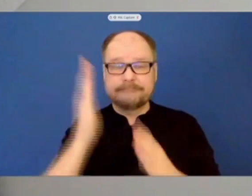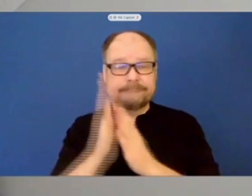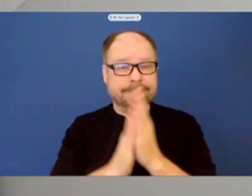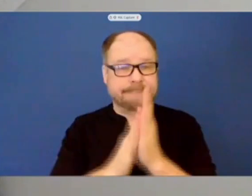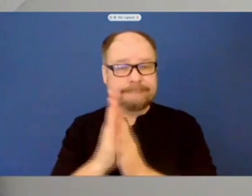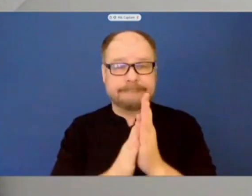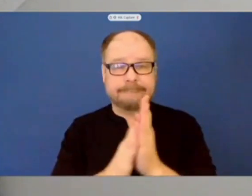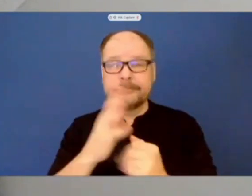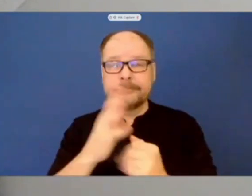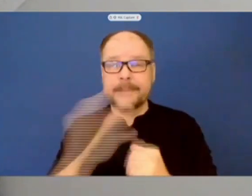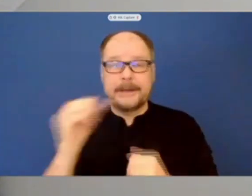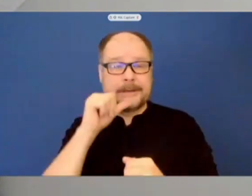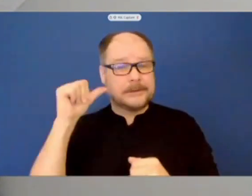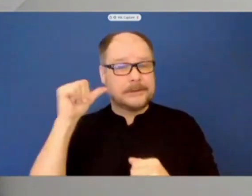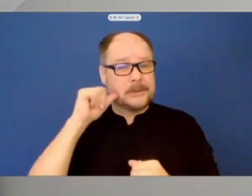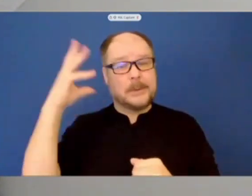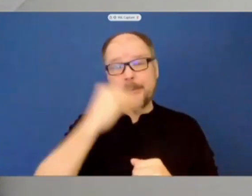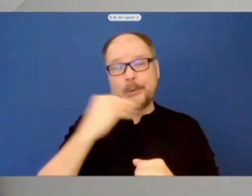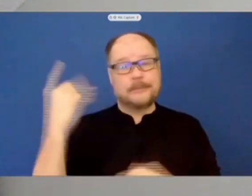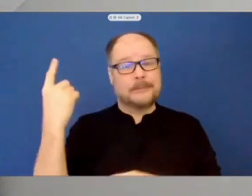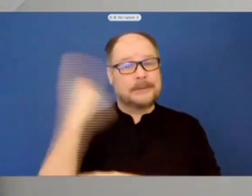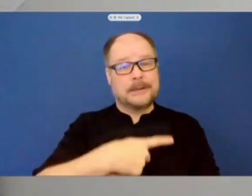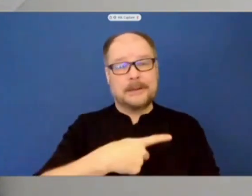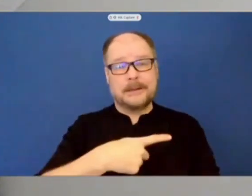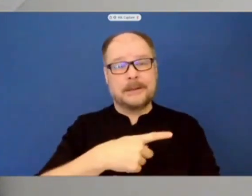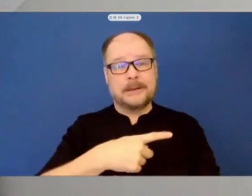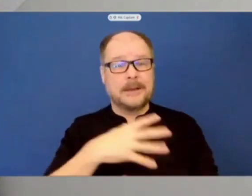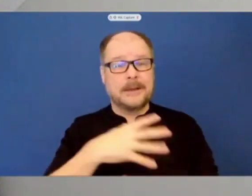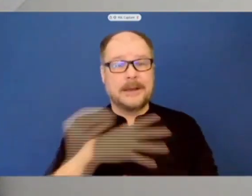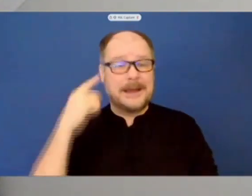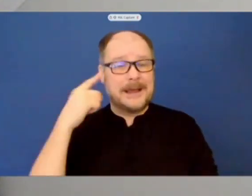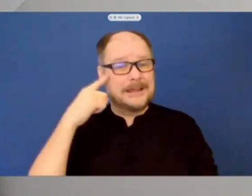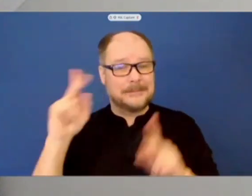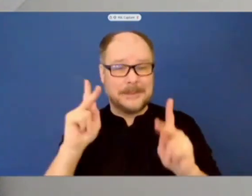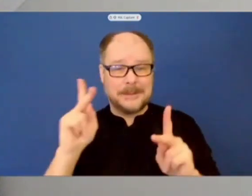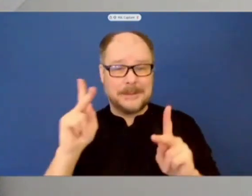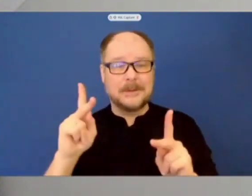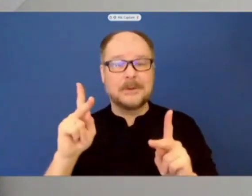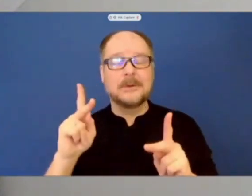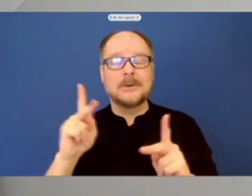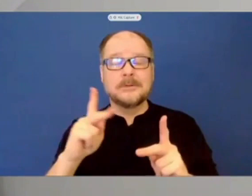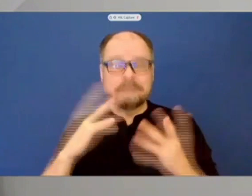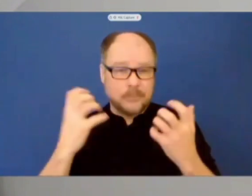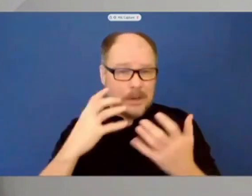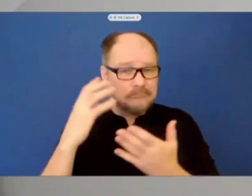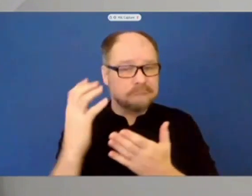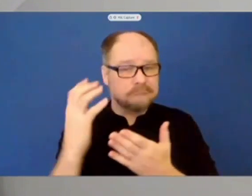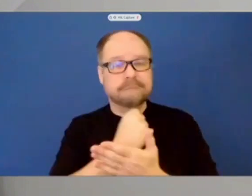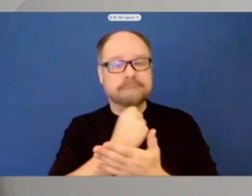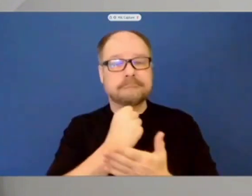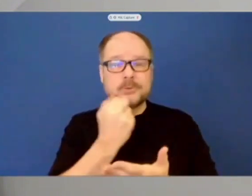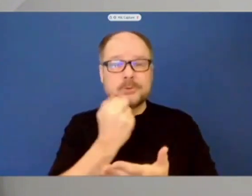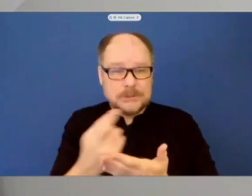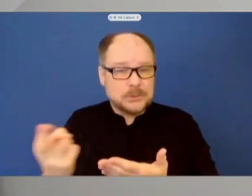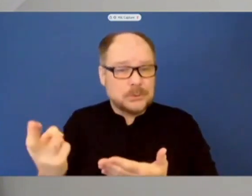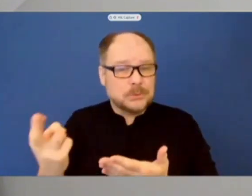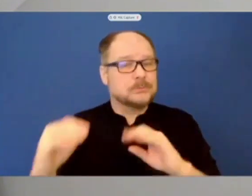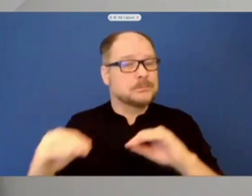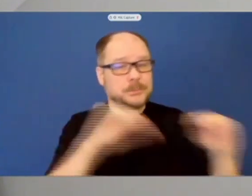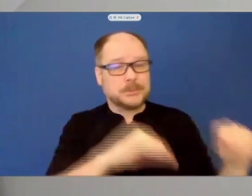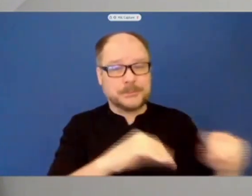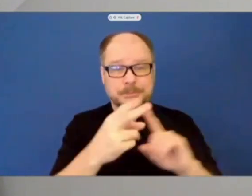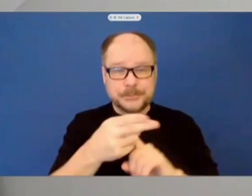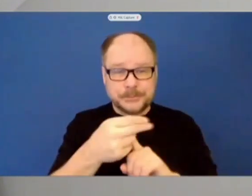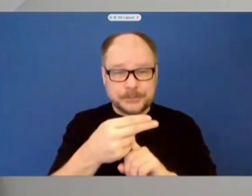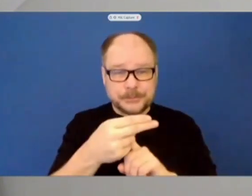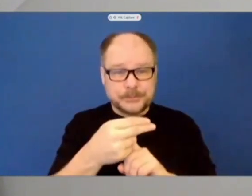day. So I think people are just really excited about this resource being made available. And, you know, there